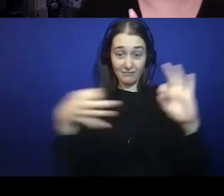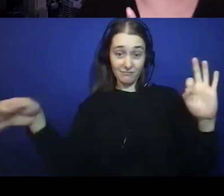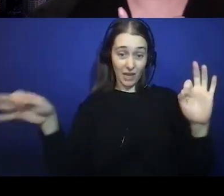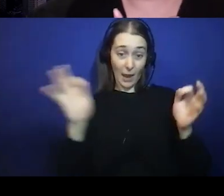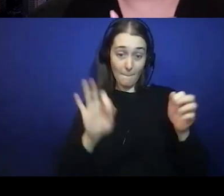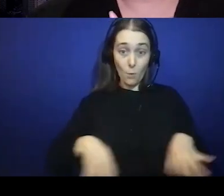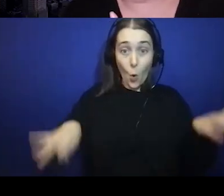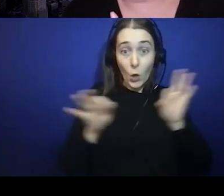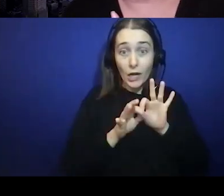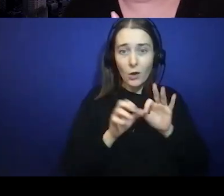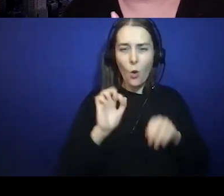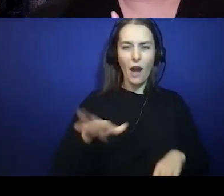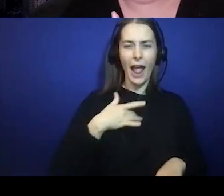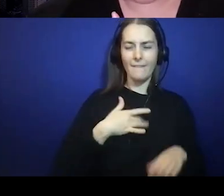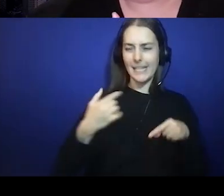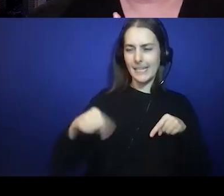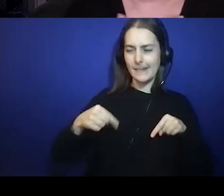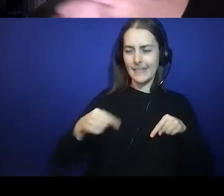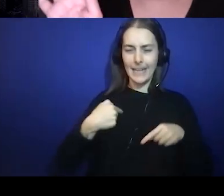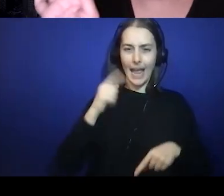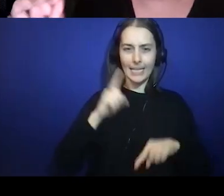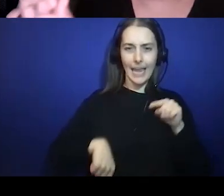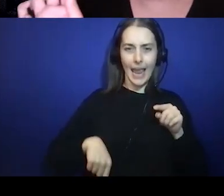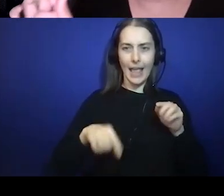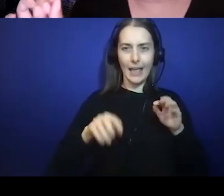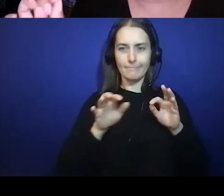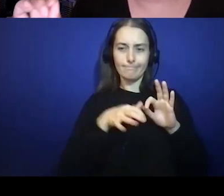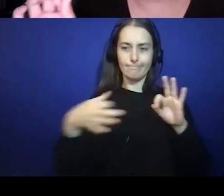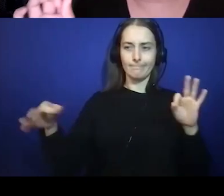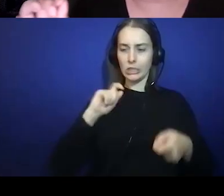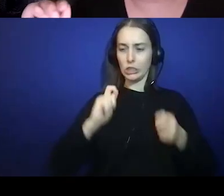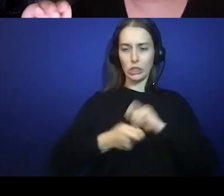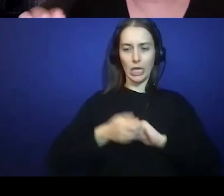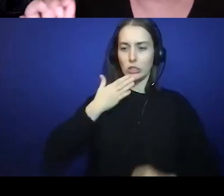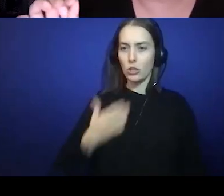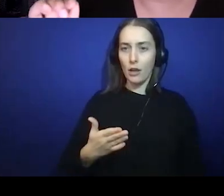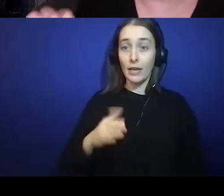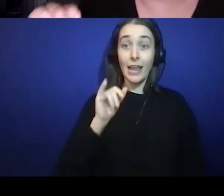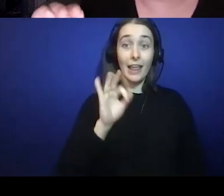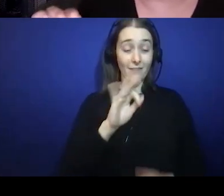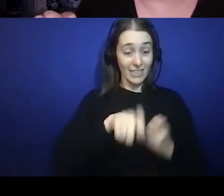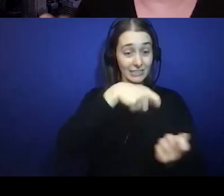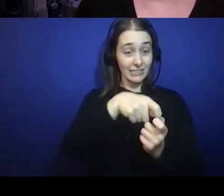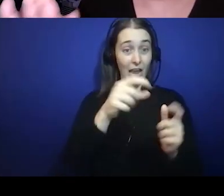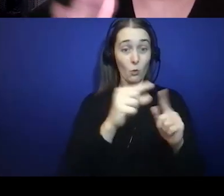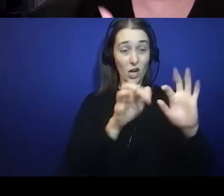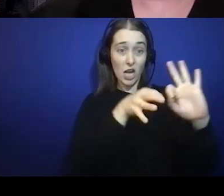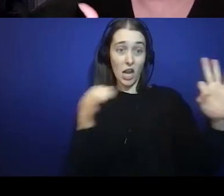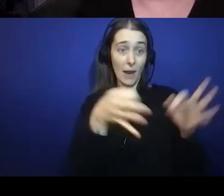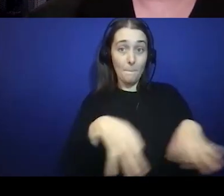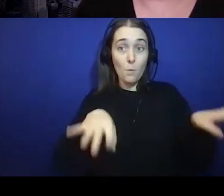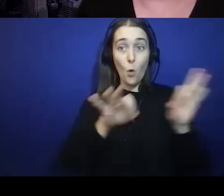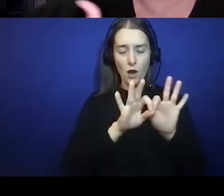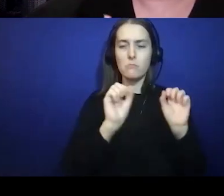I'm nervous that I can't write this as well? If the wording is important, that's a good time to use a direct quote. But